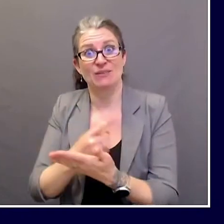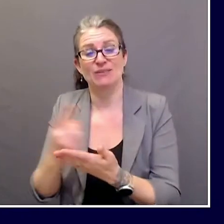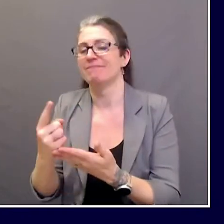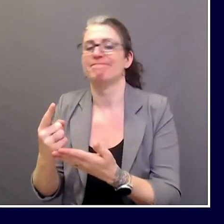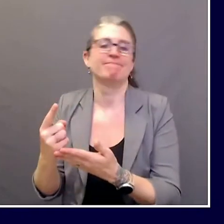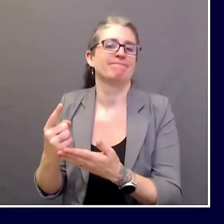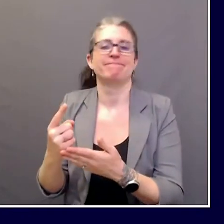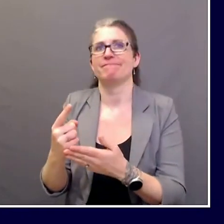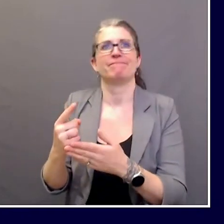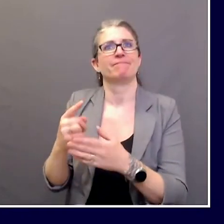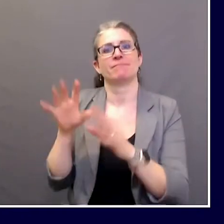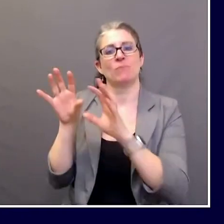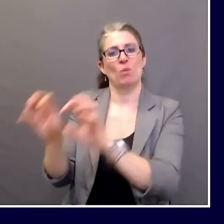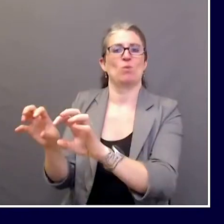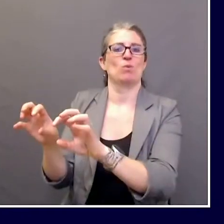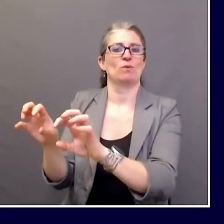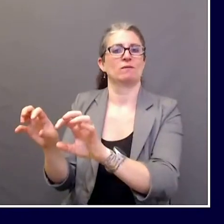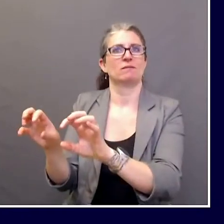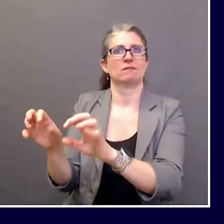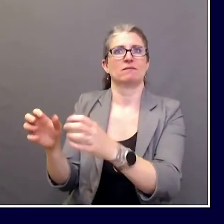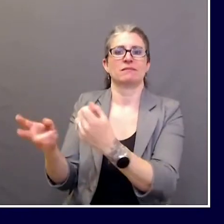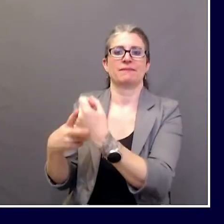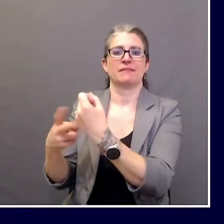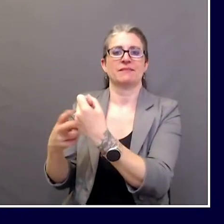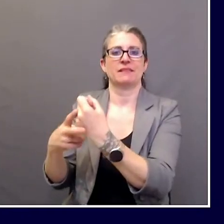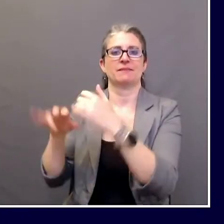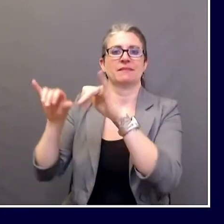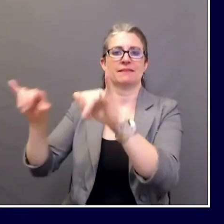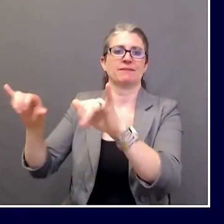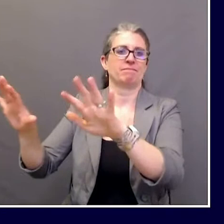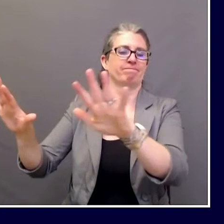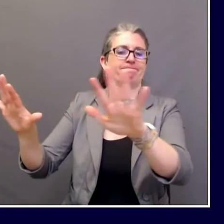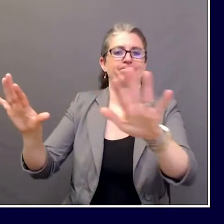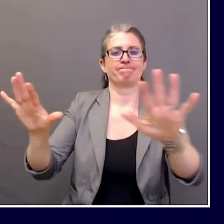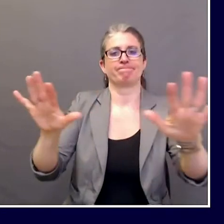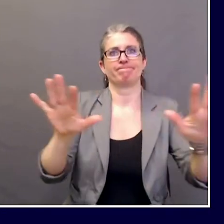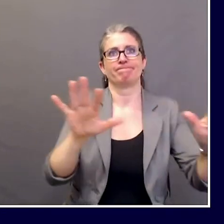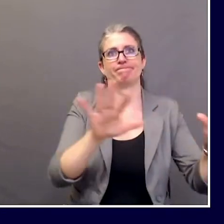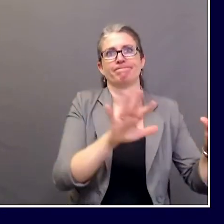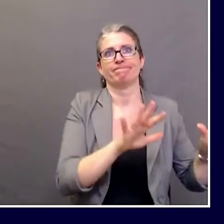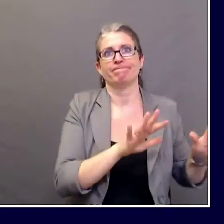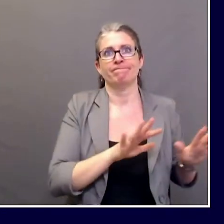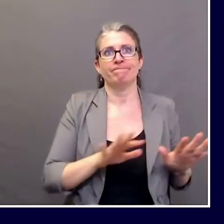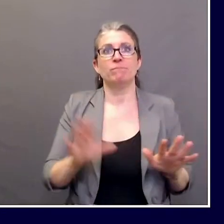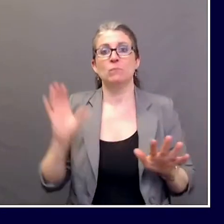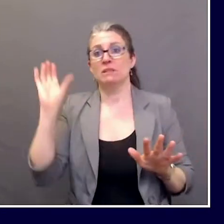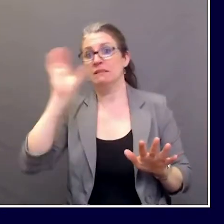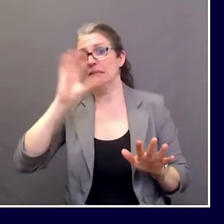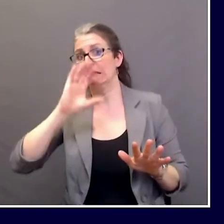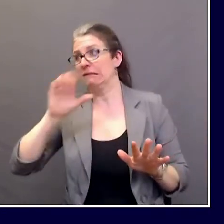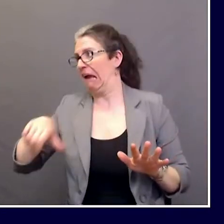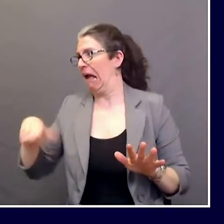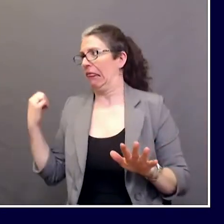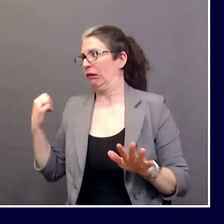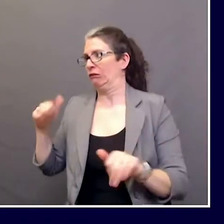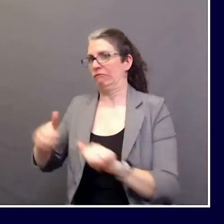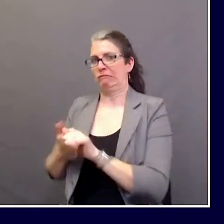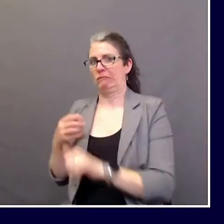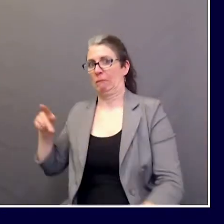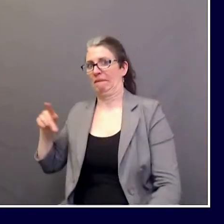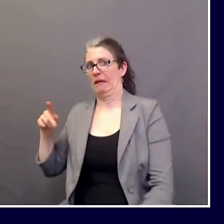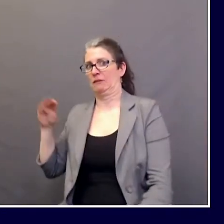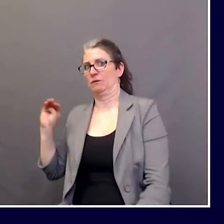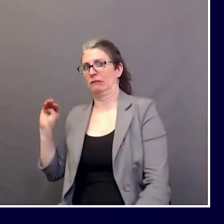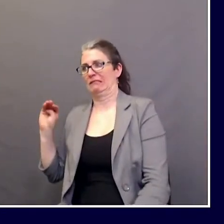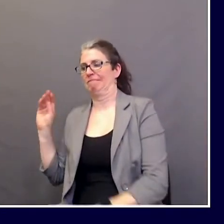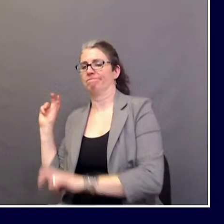appointments for the J&J vaccine using Moderna or Pfizer where possible? Now, while we are not asking clinics